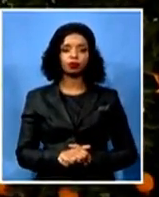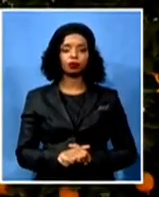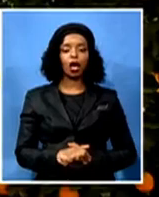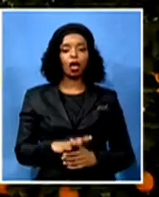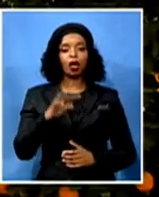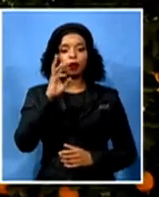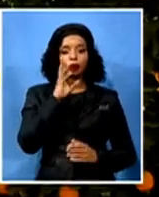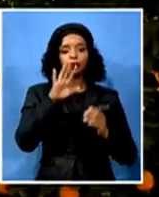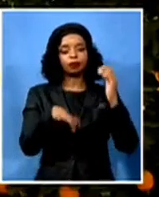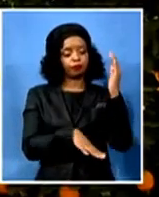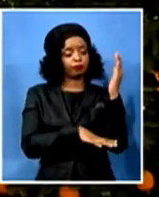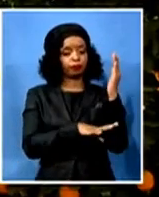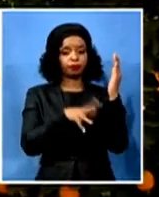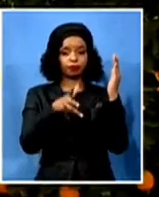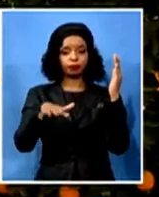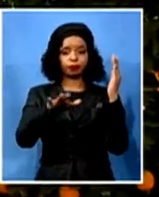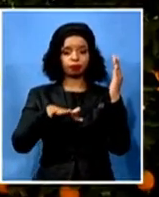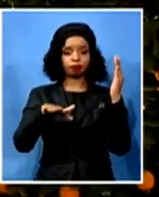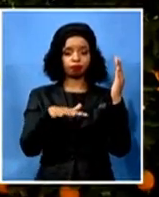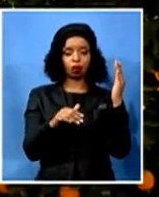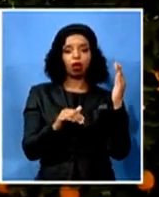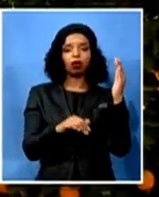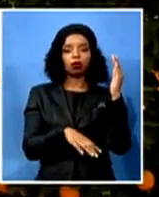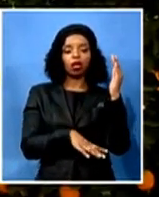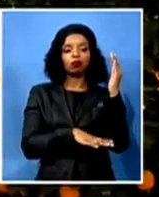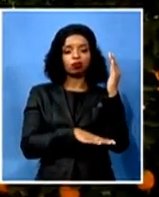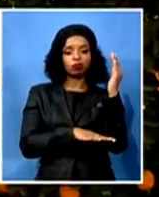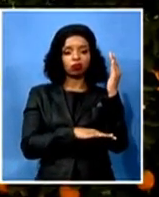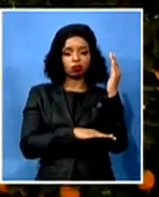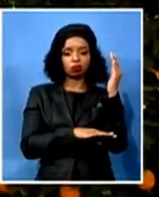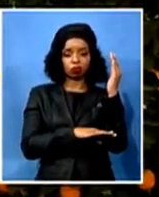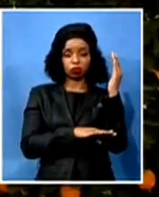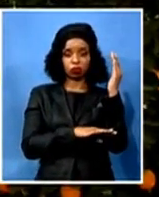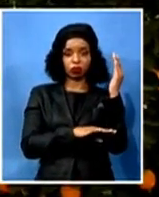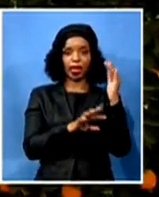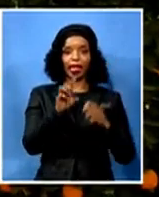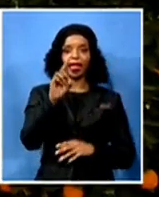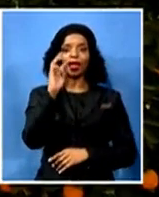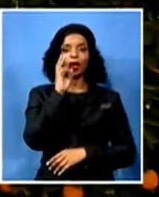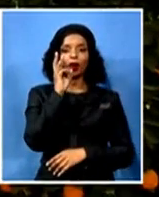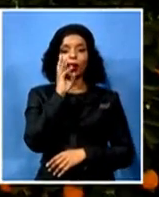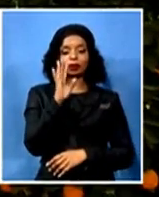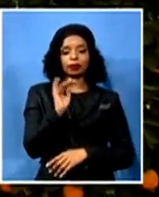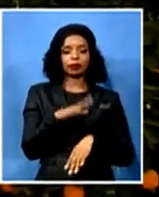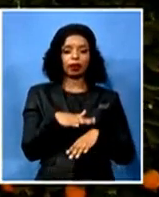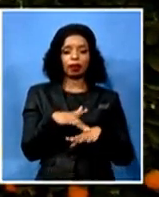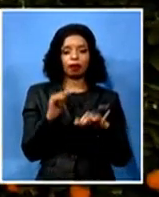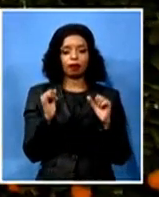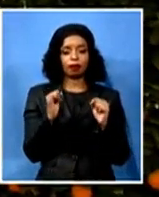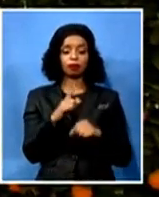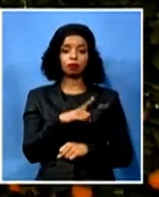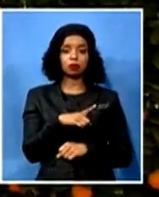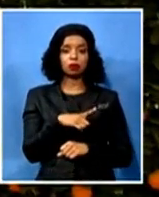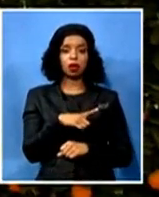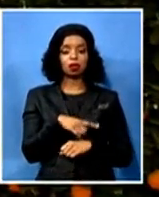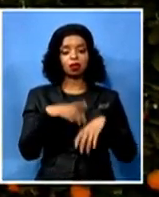diminish during the winter season. Lack of rainfall is attributed mainly to the decline